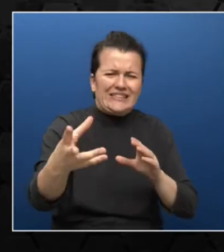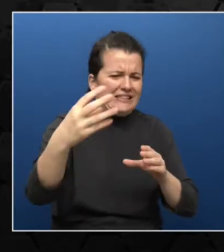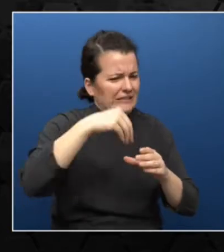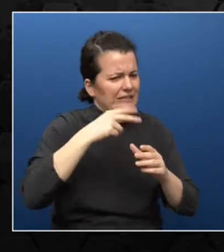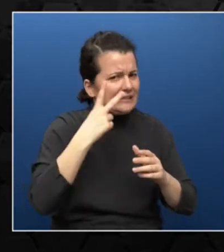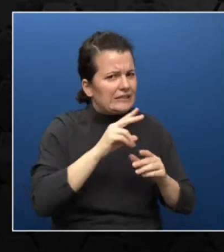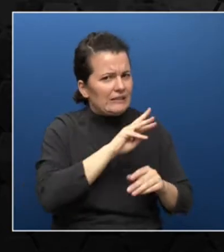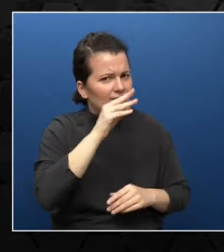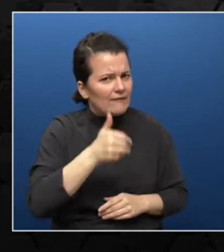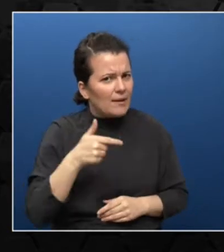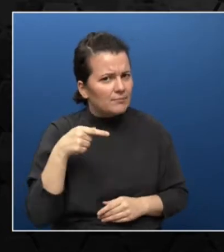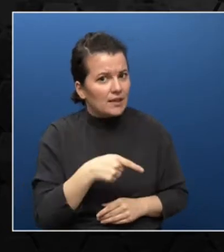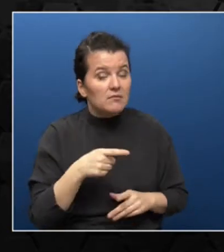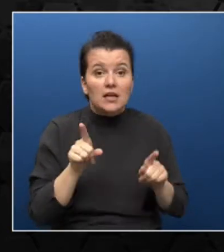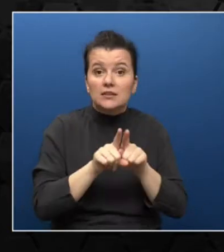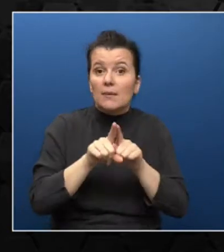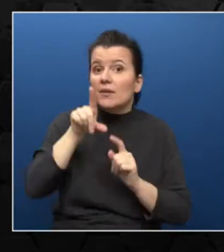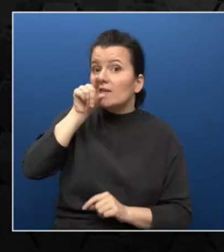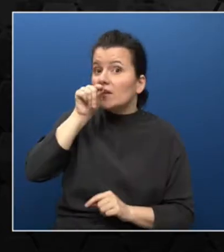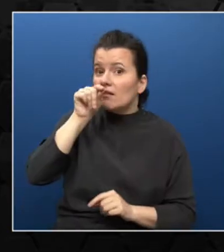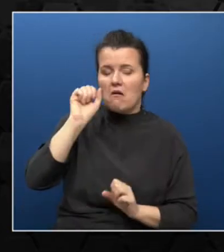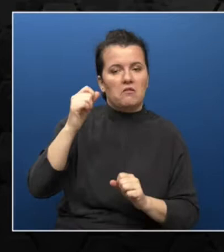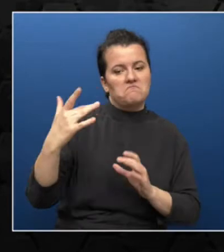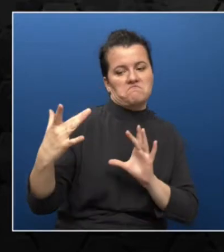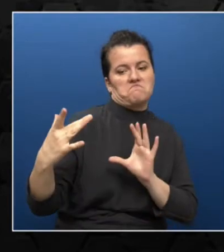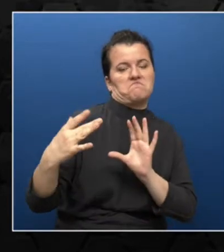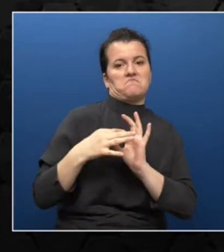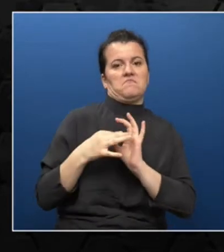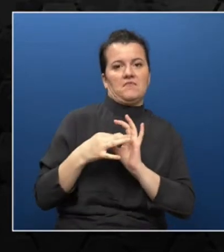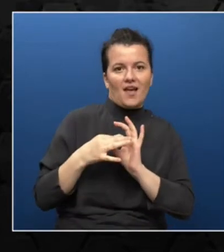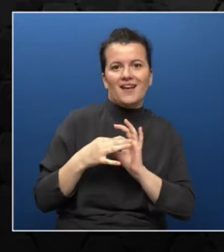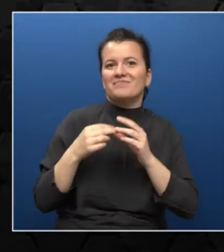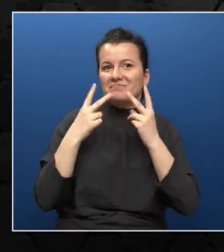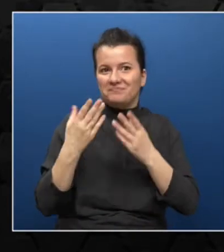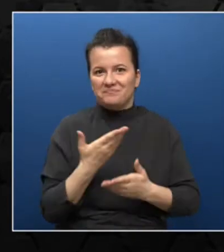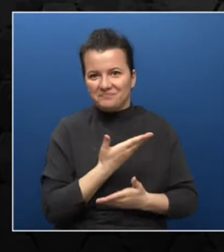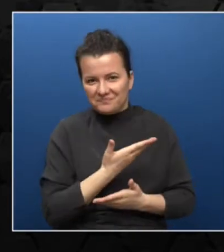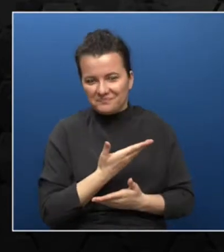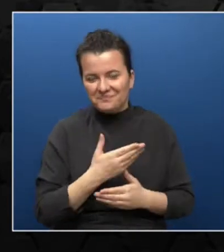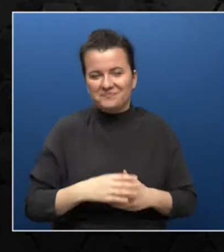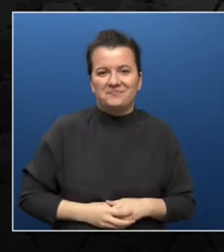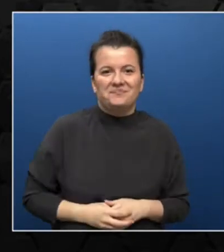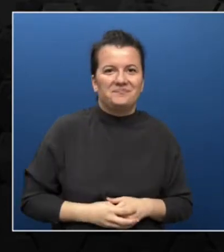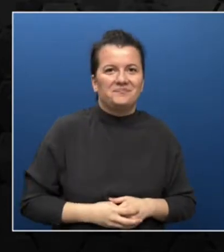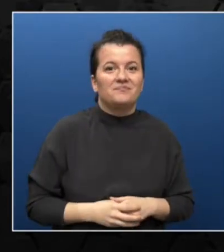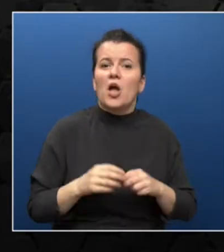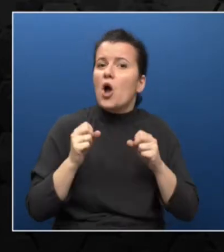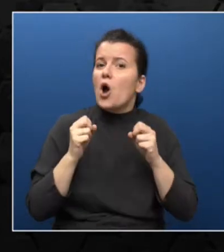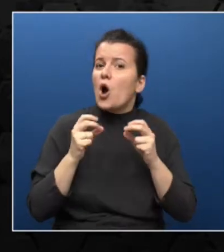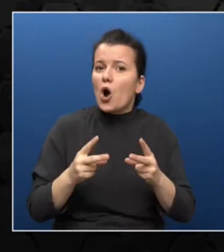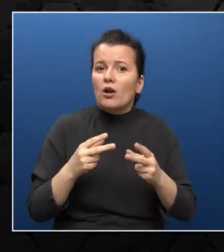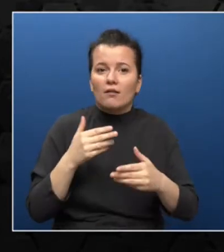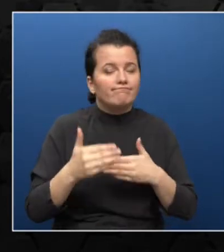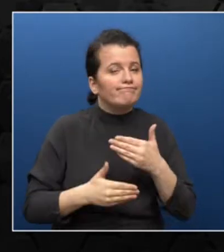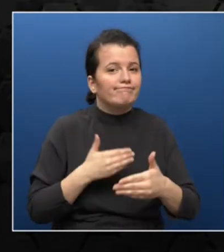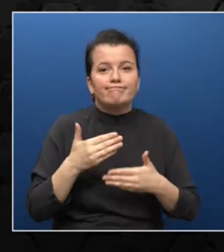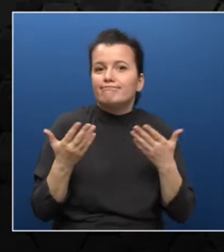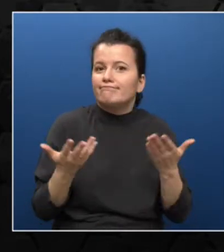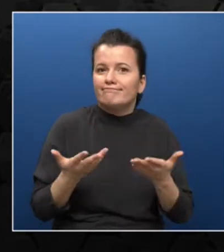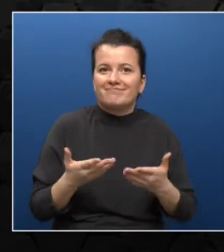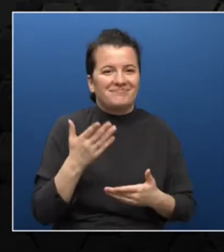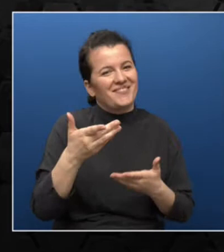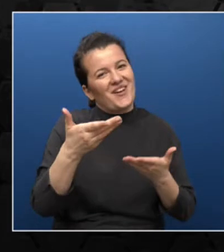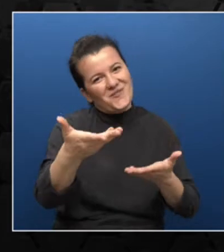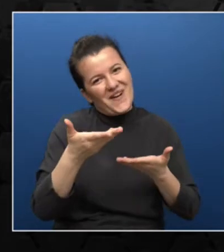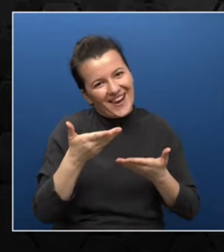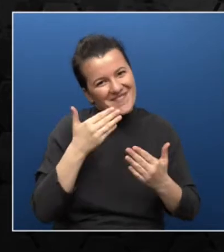connect with me on Twitter, you can find my handle on the screen as well. But let's get started. So this particular section, first of all, I just want to say welcome to the